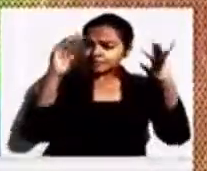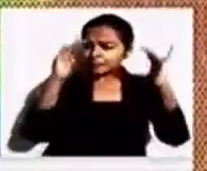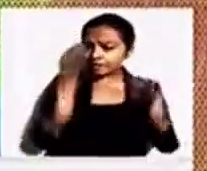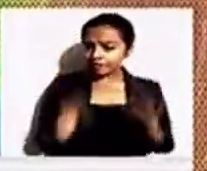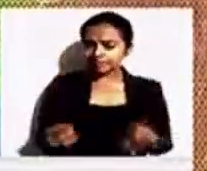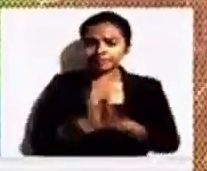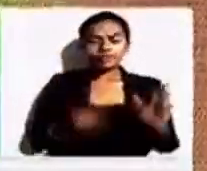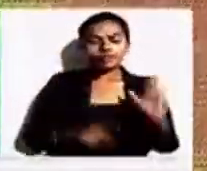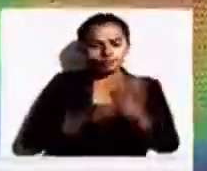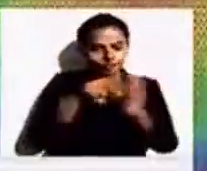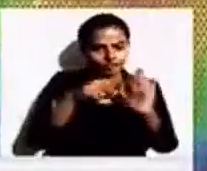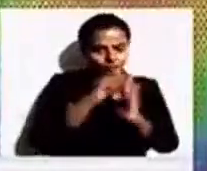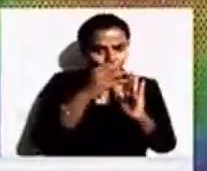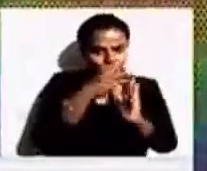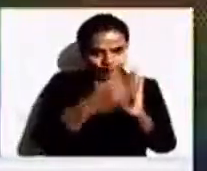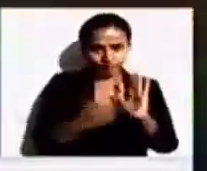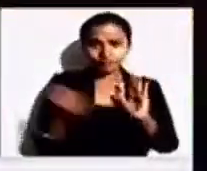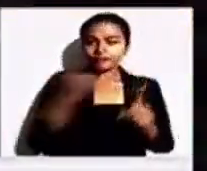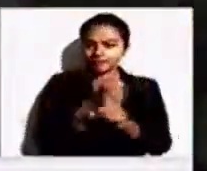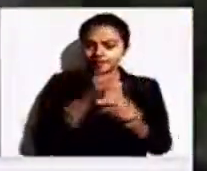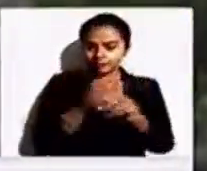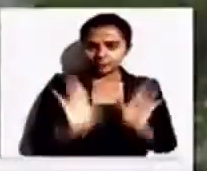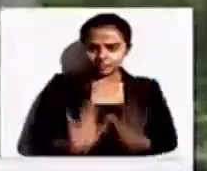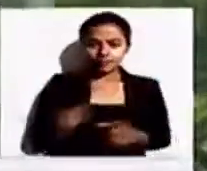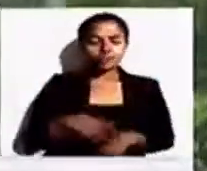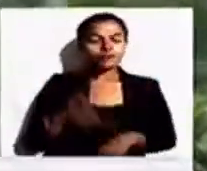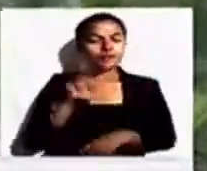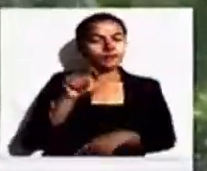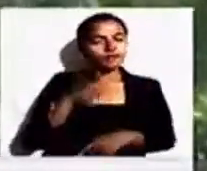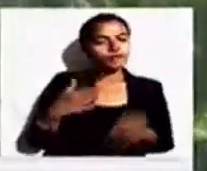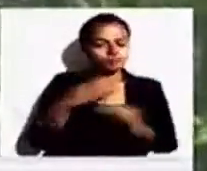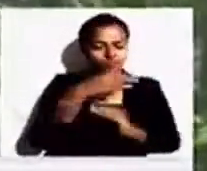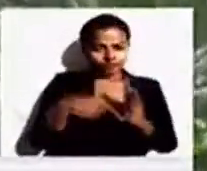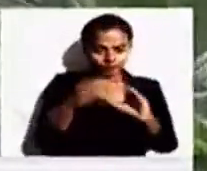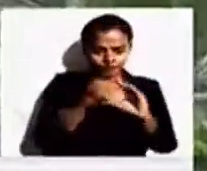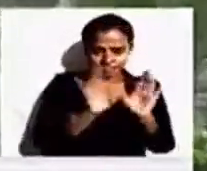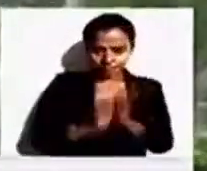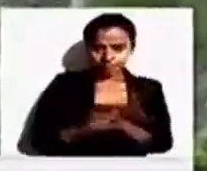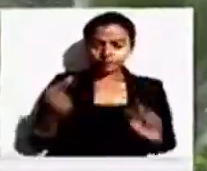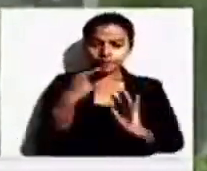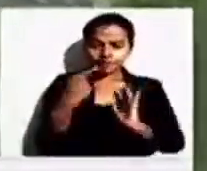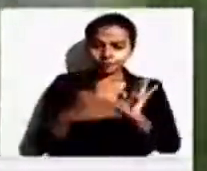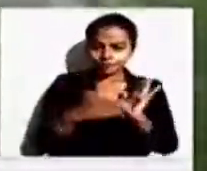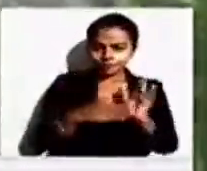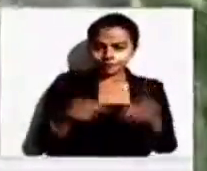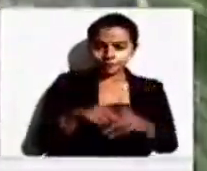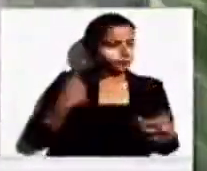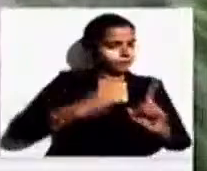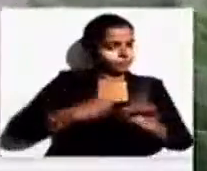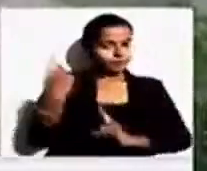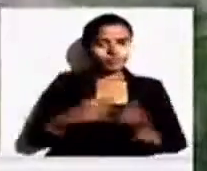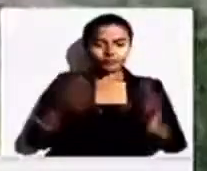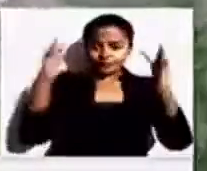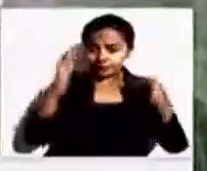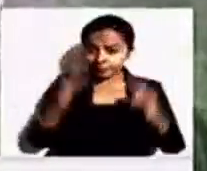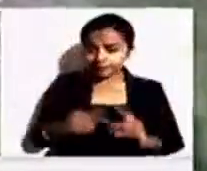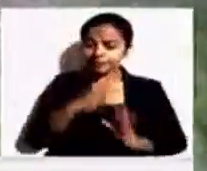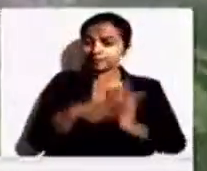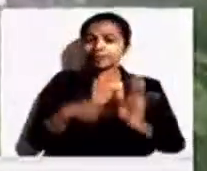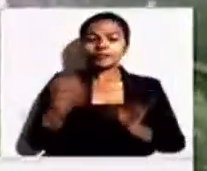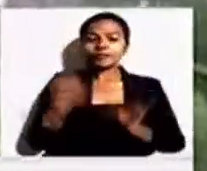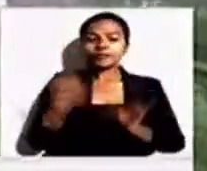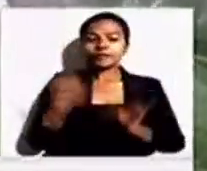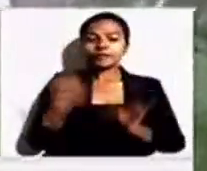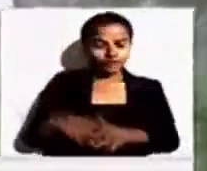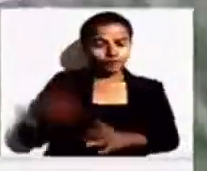By 8:30 a.m. today, the Alampil area in the Mullaitivu district had received the highest rainfall in the country. The Department of Meteorology has cautioned that